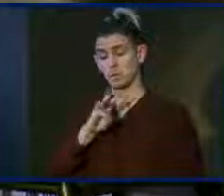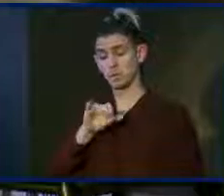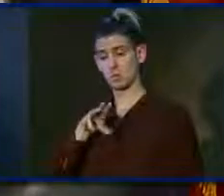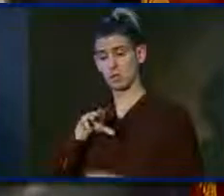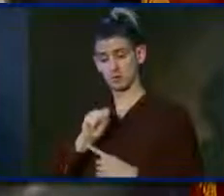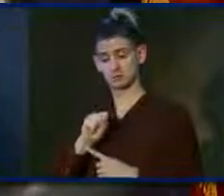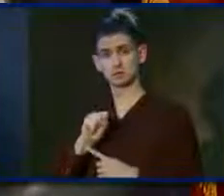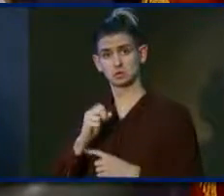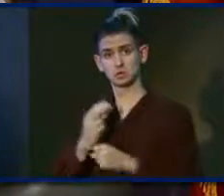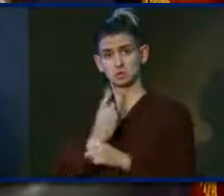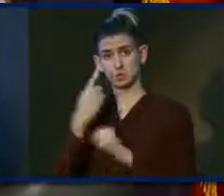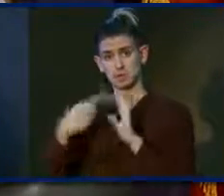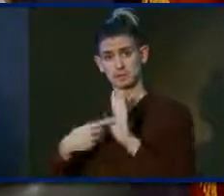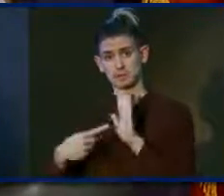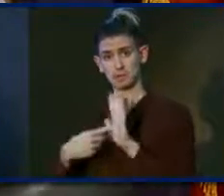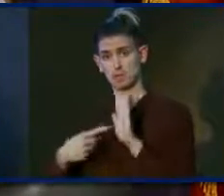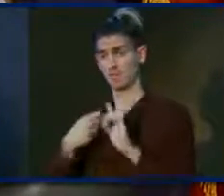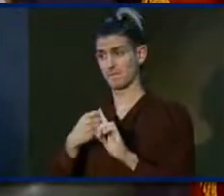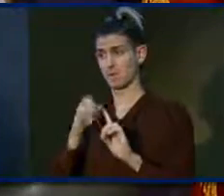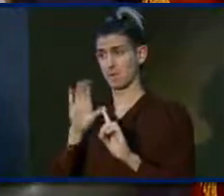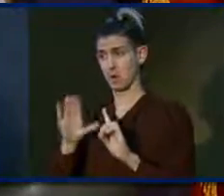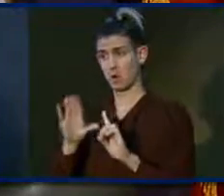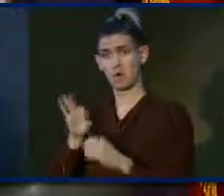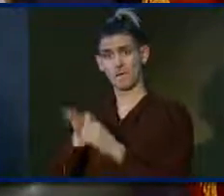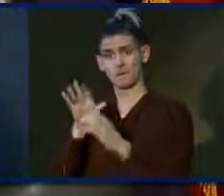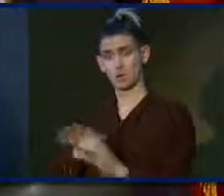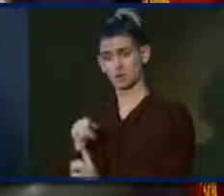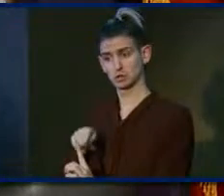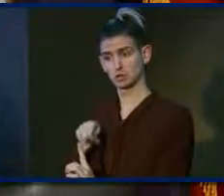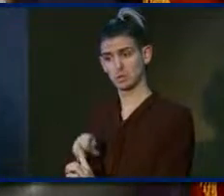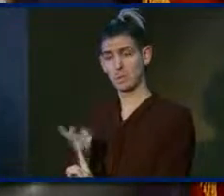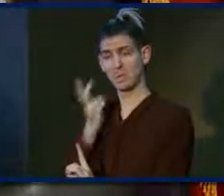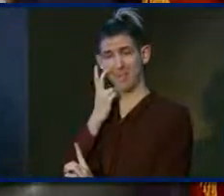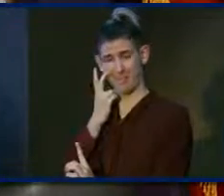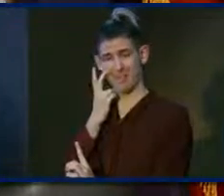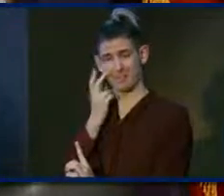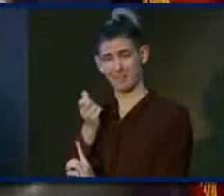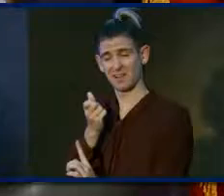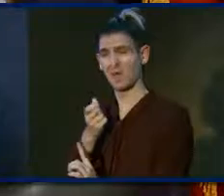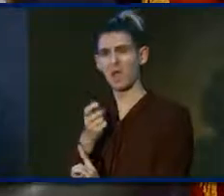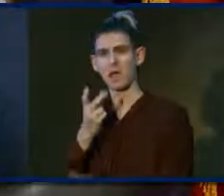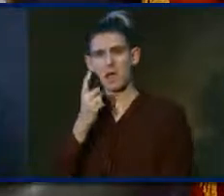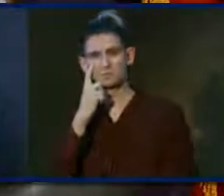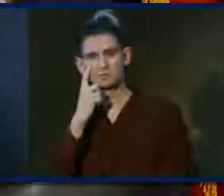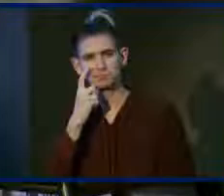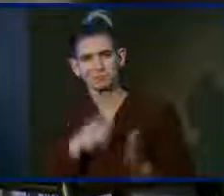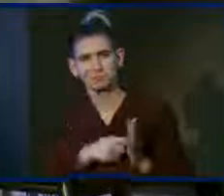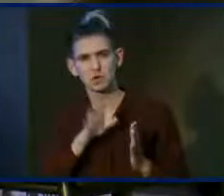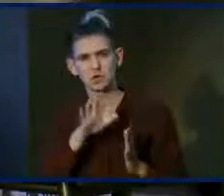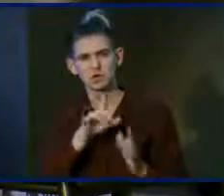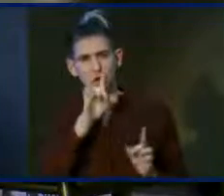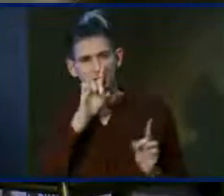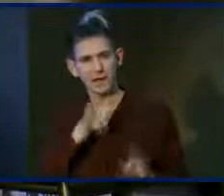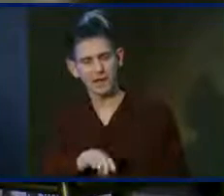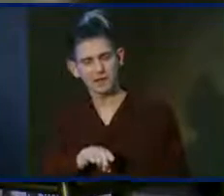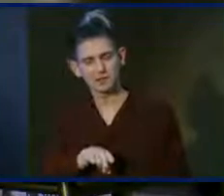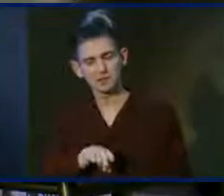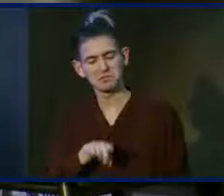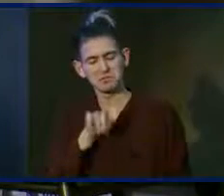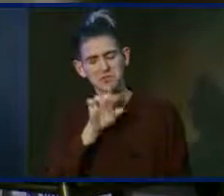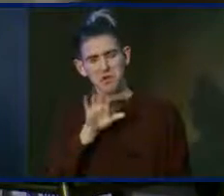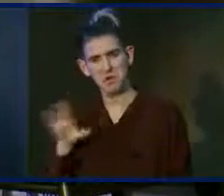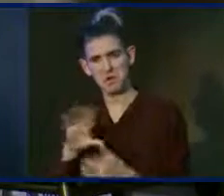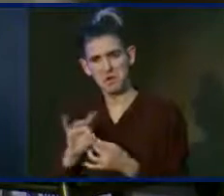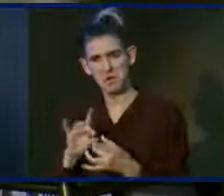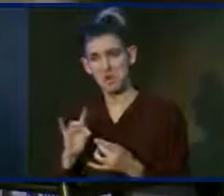example of one of her constituents, a blind constituent. And I saw your reaction when she talked about the blind constituent who said the new